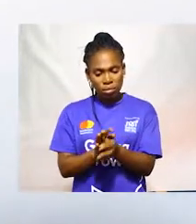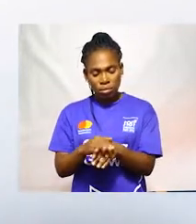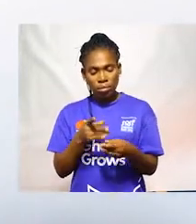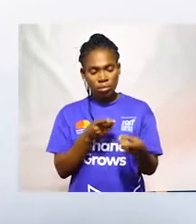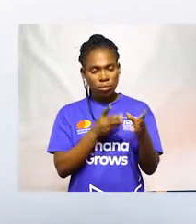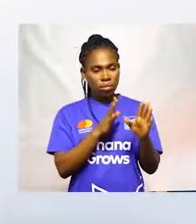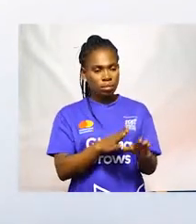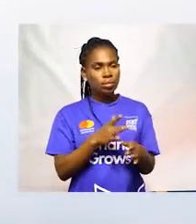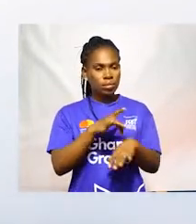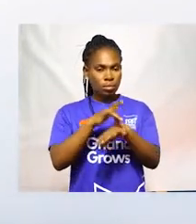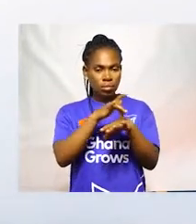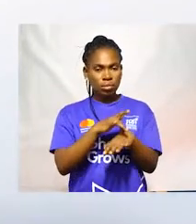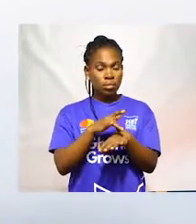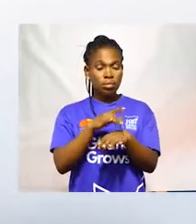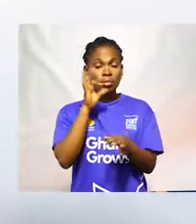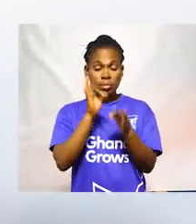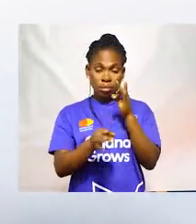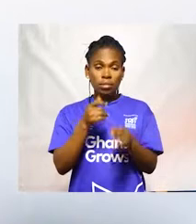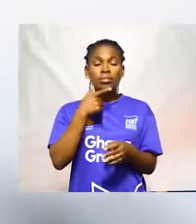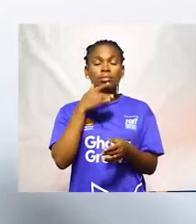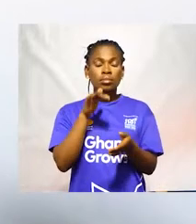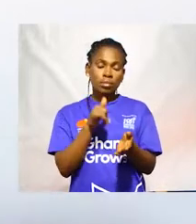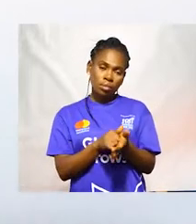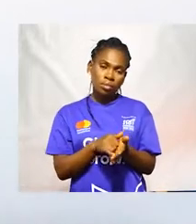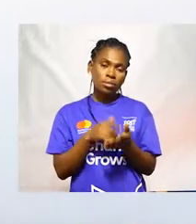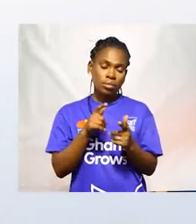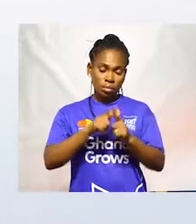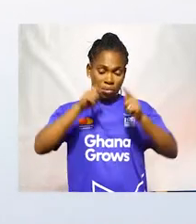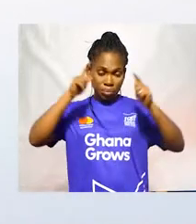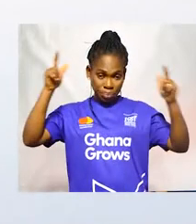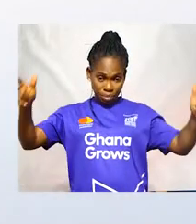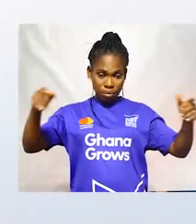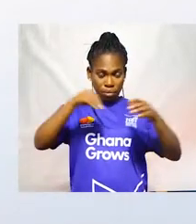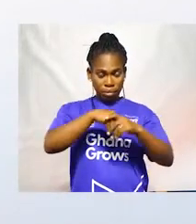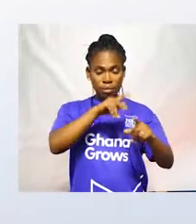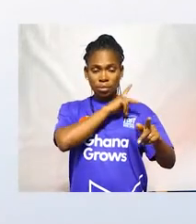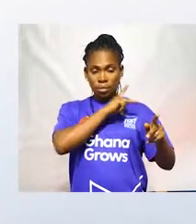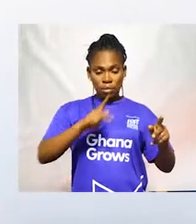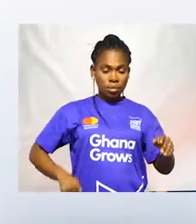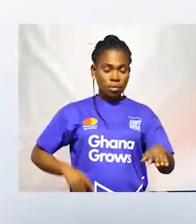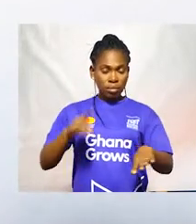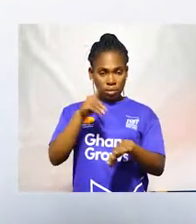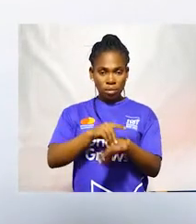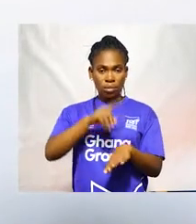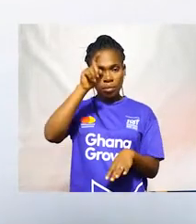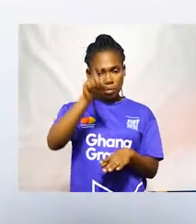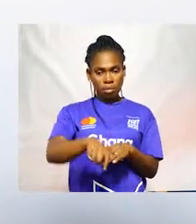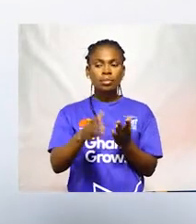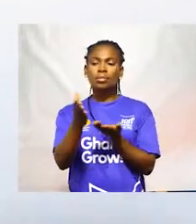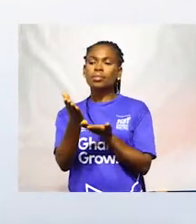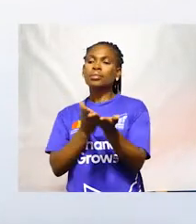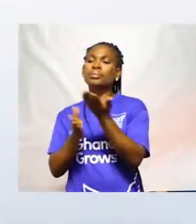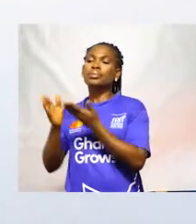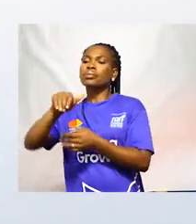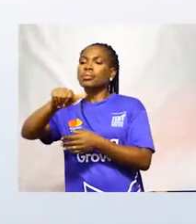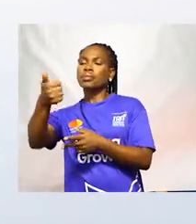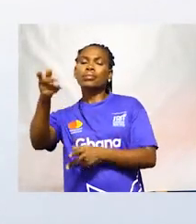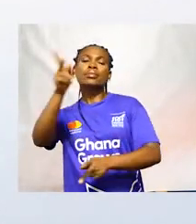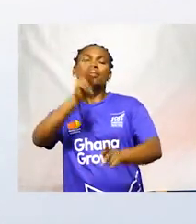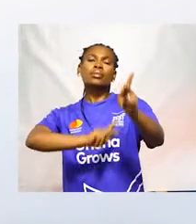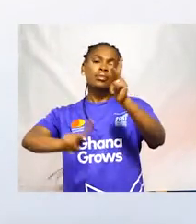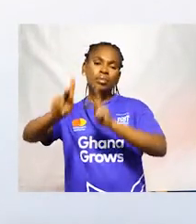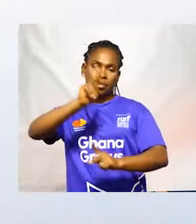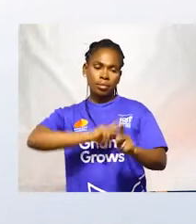was telling them that if you want to be great in the kingdom, this is what you have to do. You have to